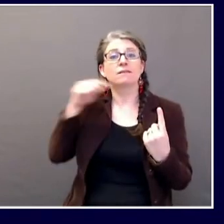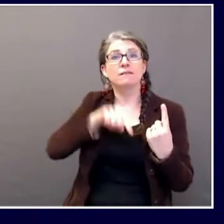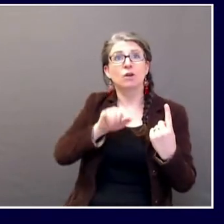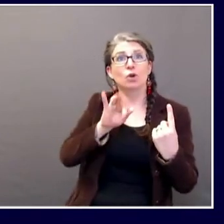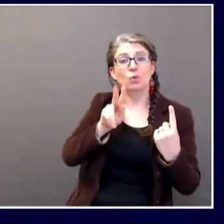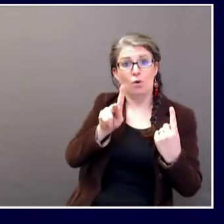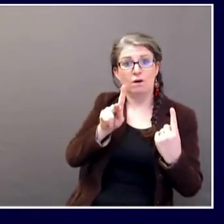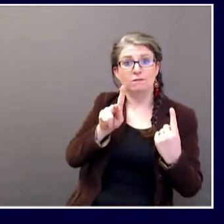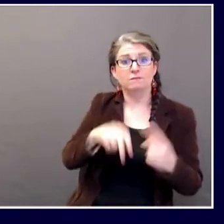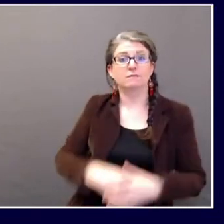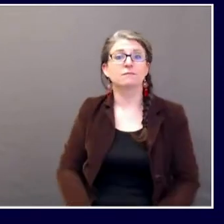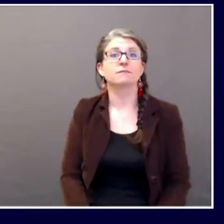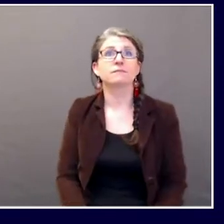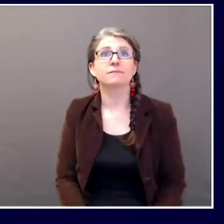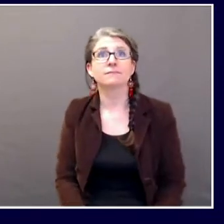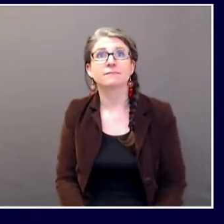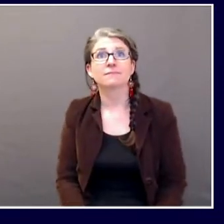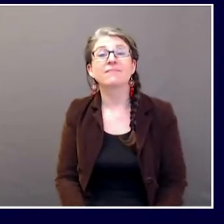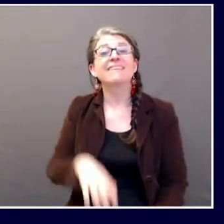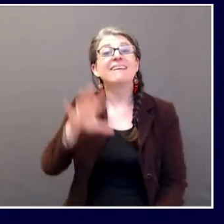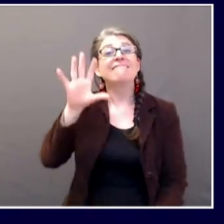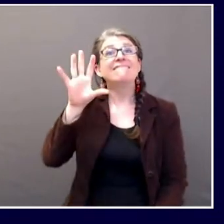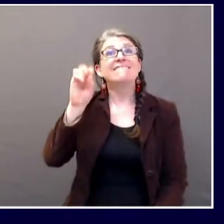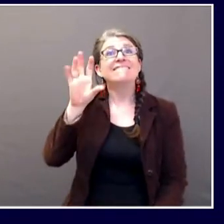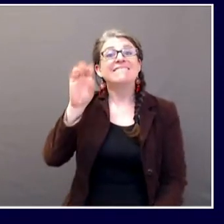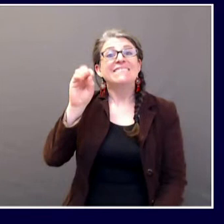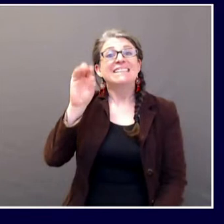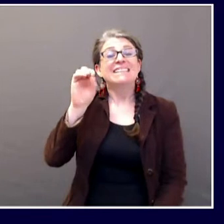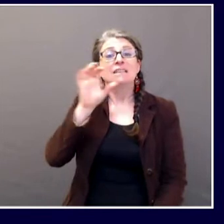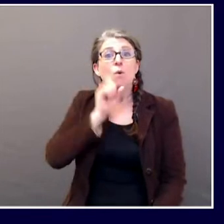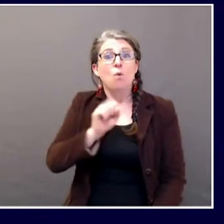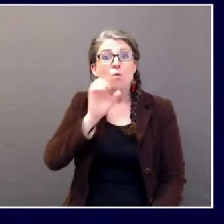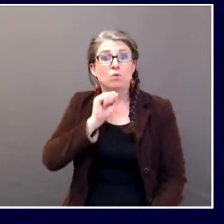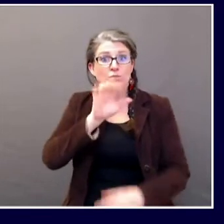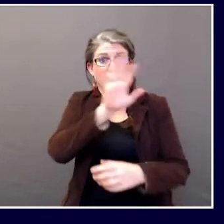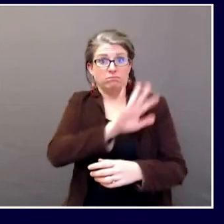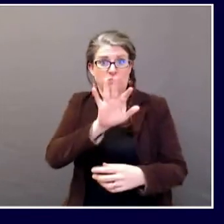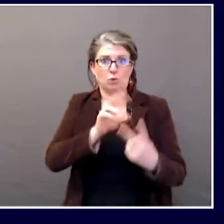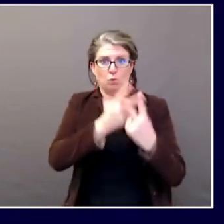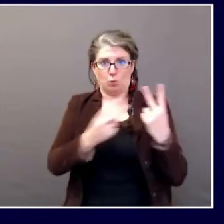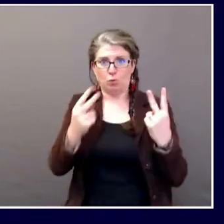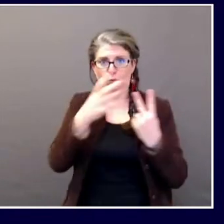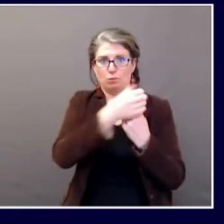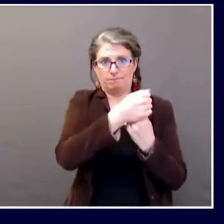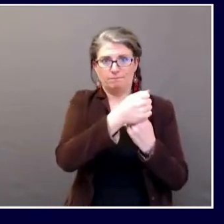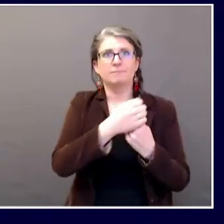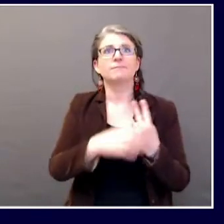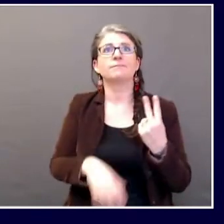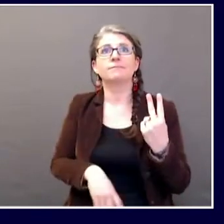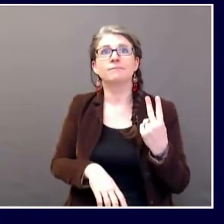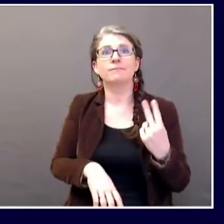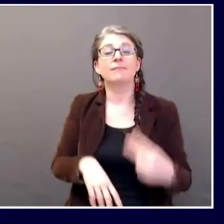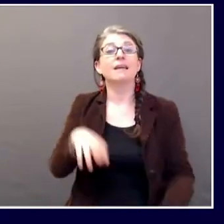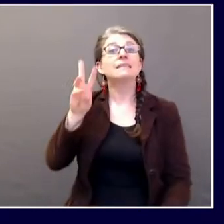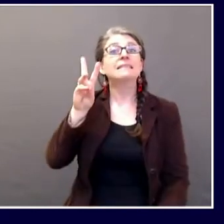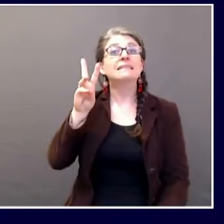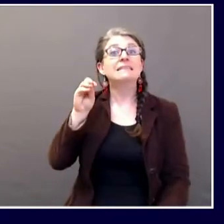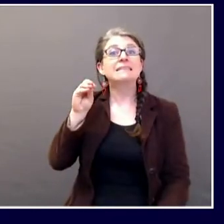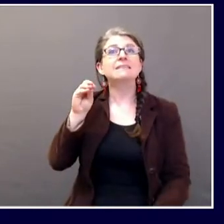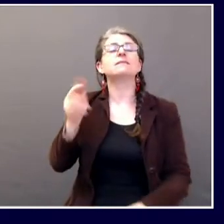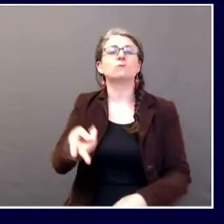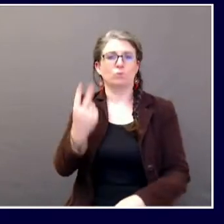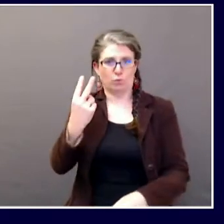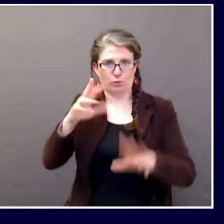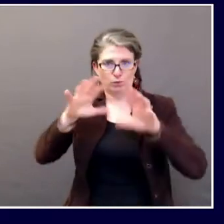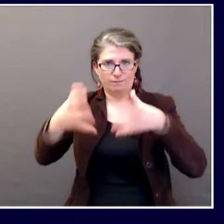and 11 were in their 80s. 7 of them were women, and 16 were men. Their